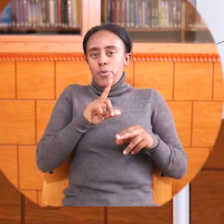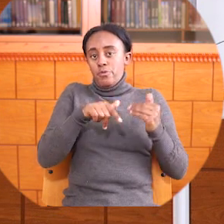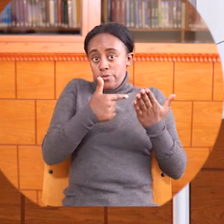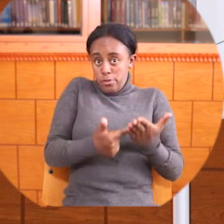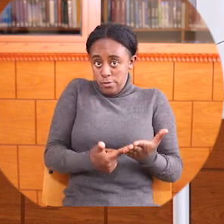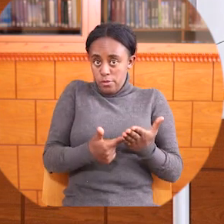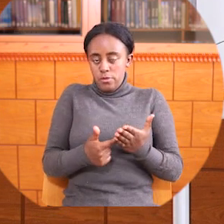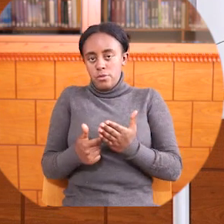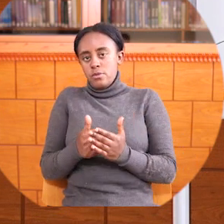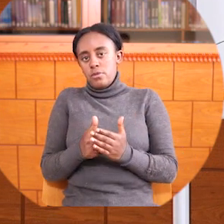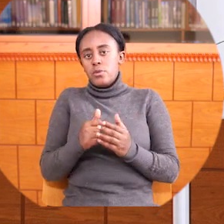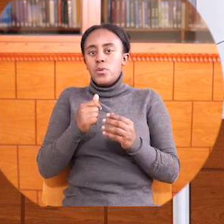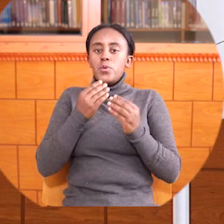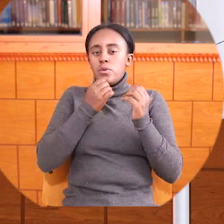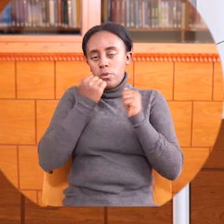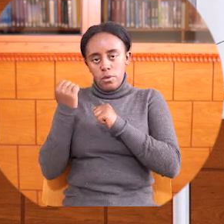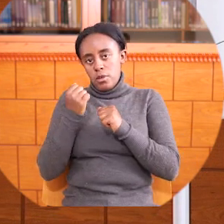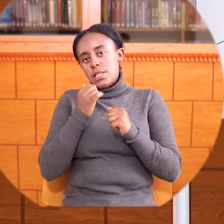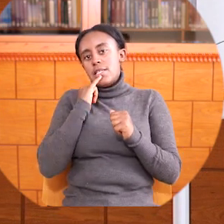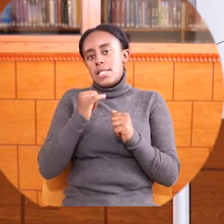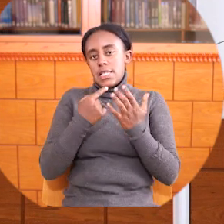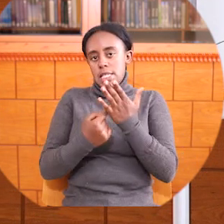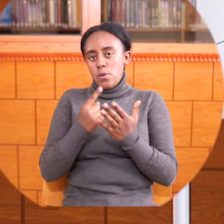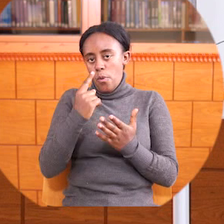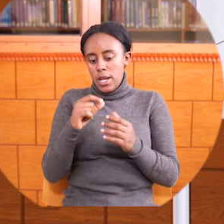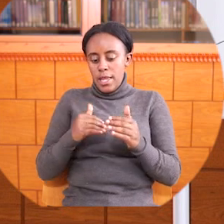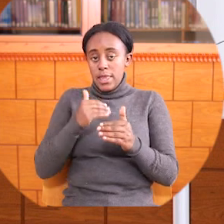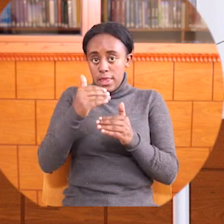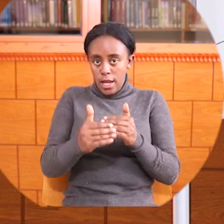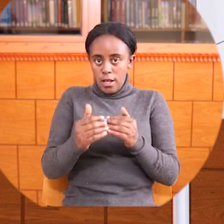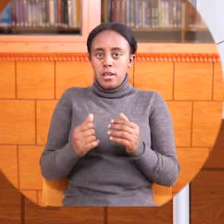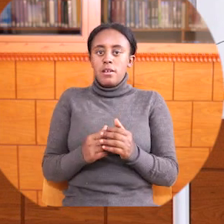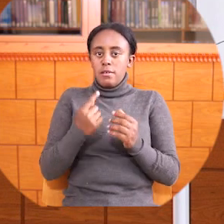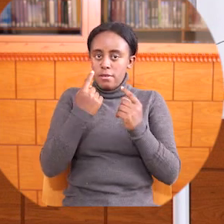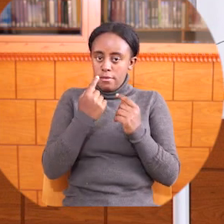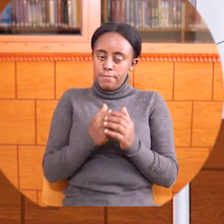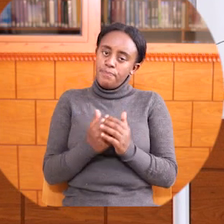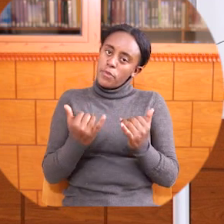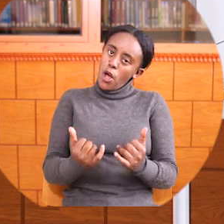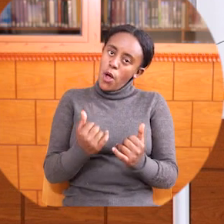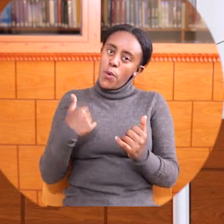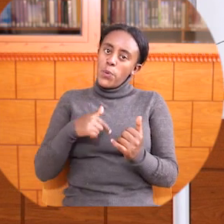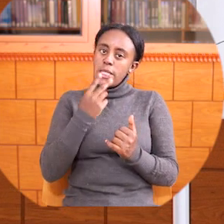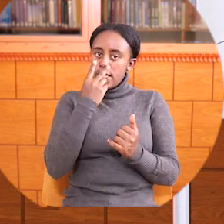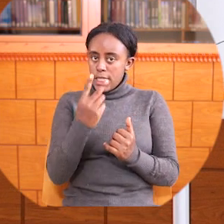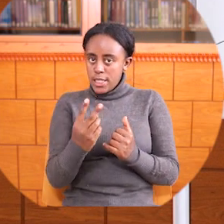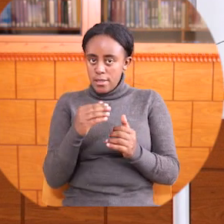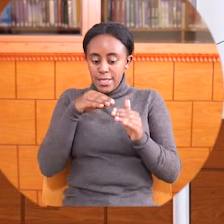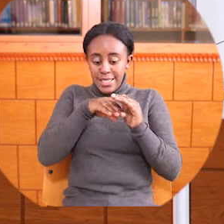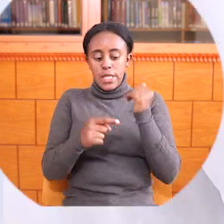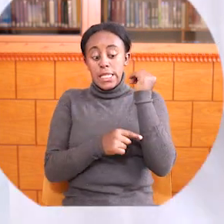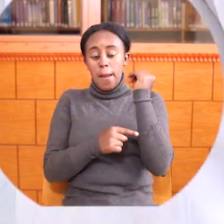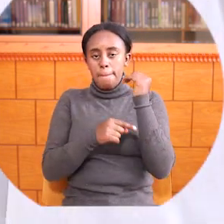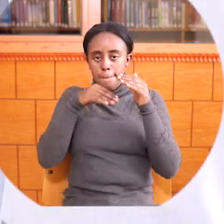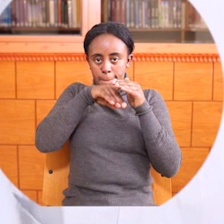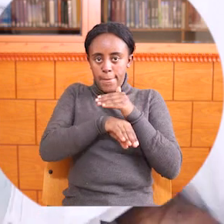of sugarcane is this one. Then, now we see internal features of